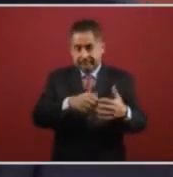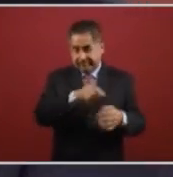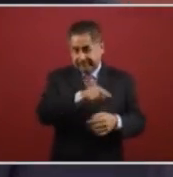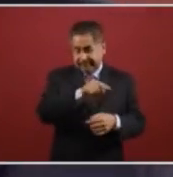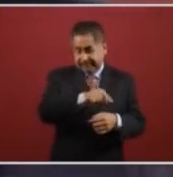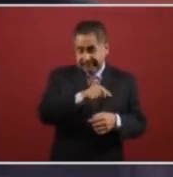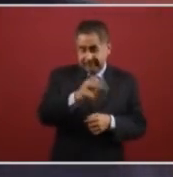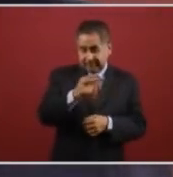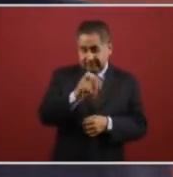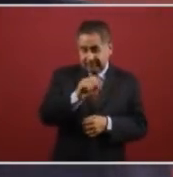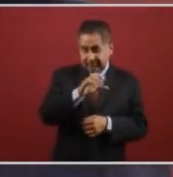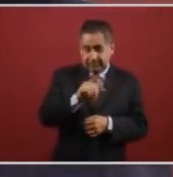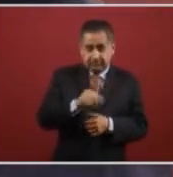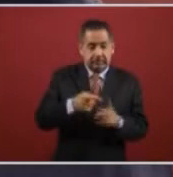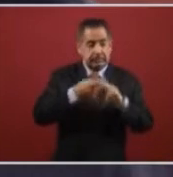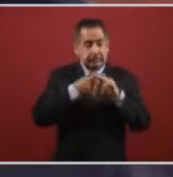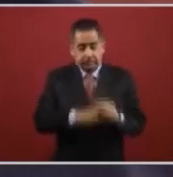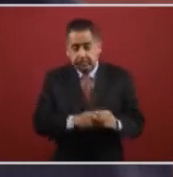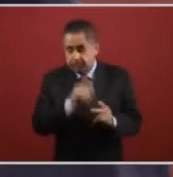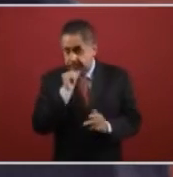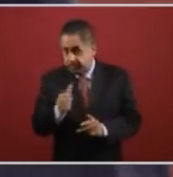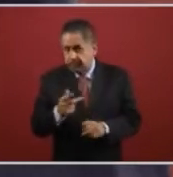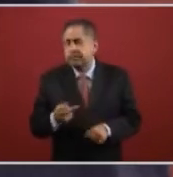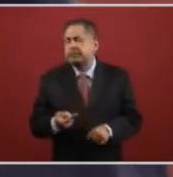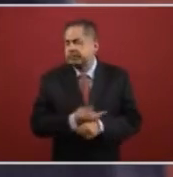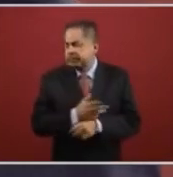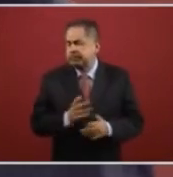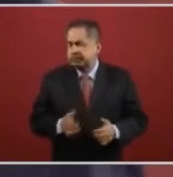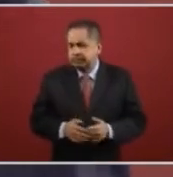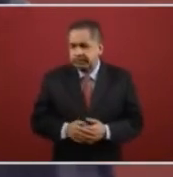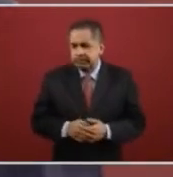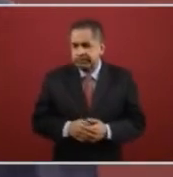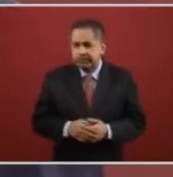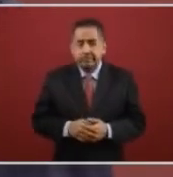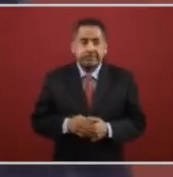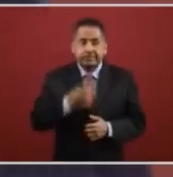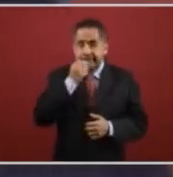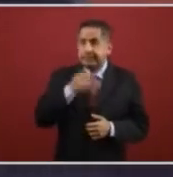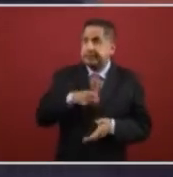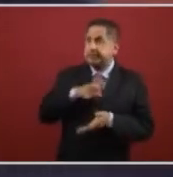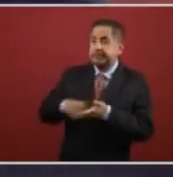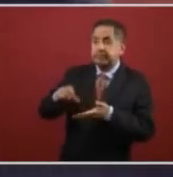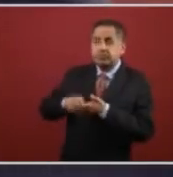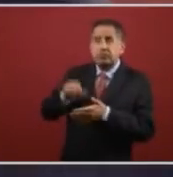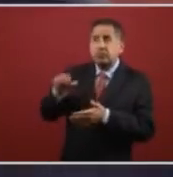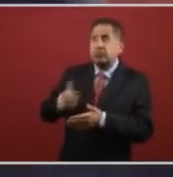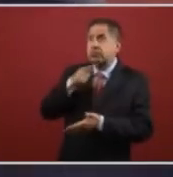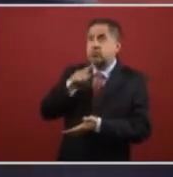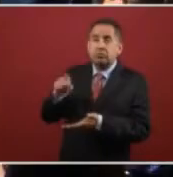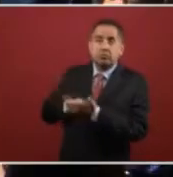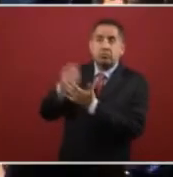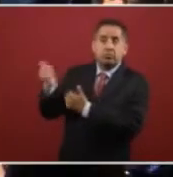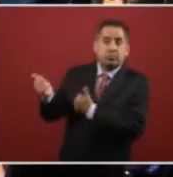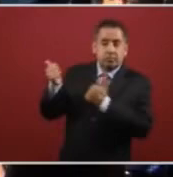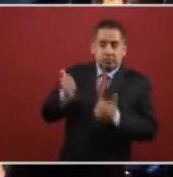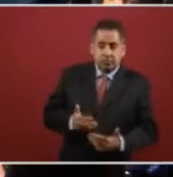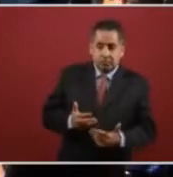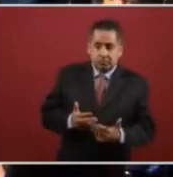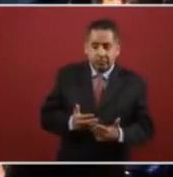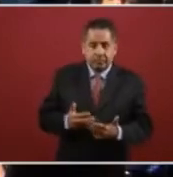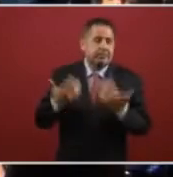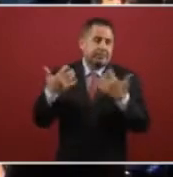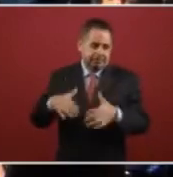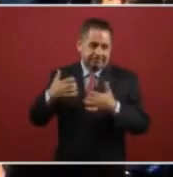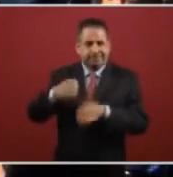So what happens if that plant never comes into operation? So then you have to buy the